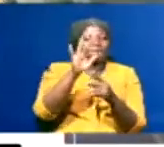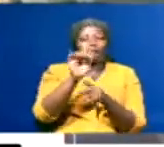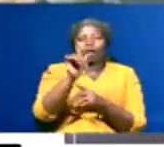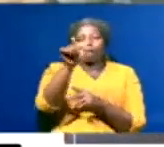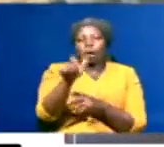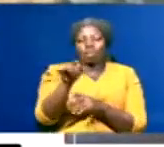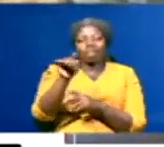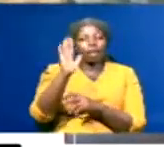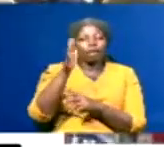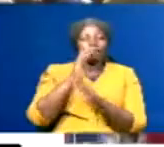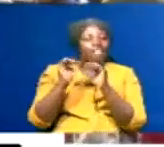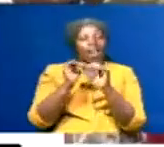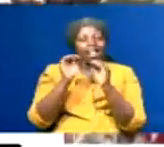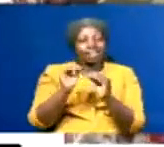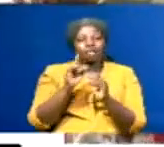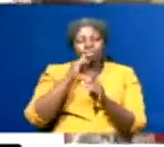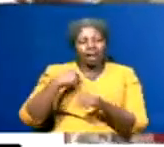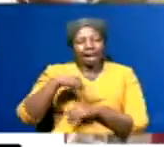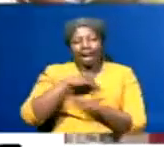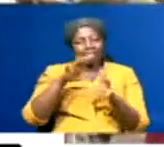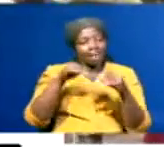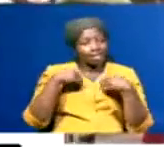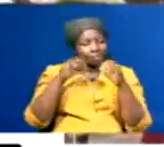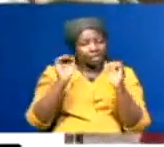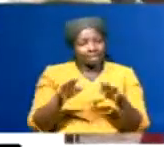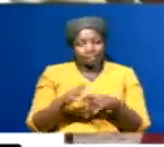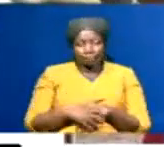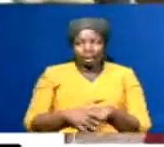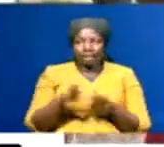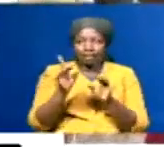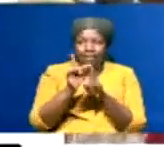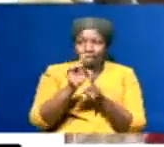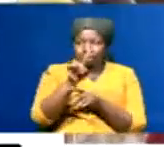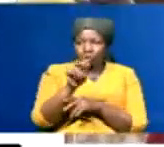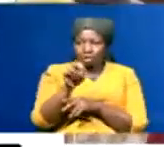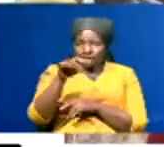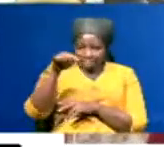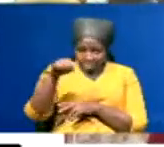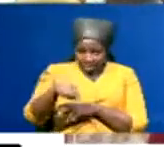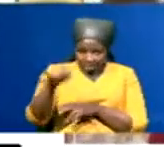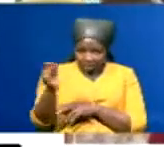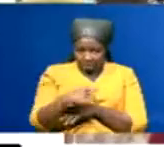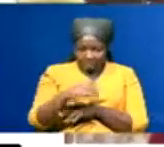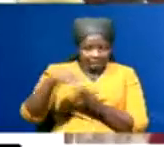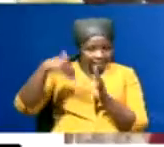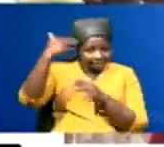ndio tumesema hatutakubali. Fika tarehe 20 ya mwezi huu. Jumatatu hile